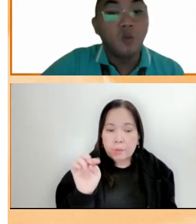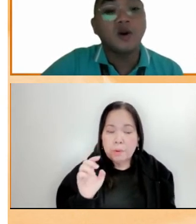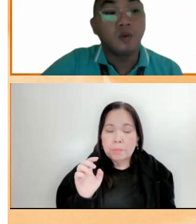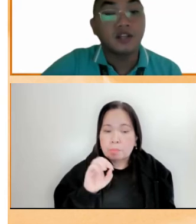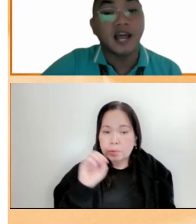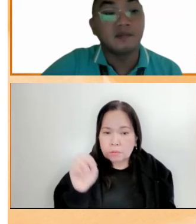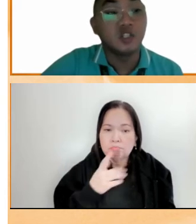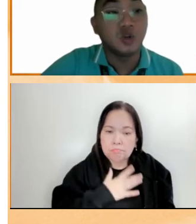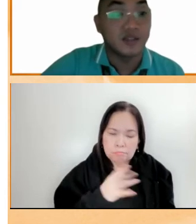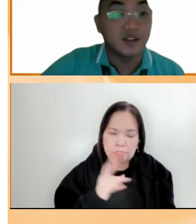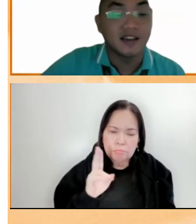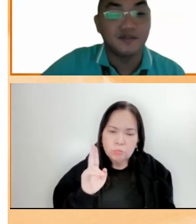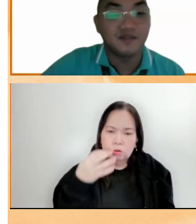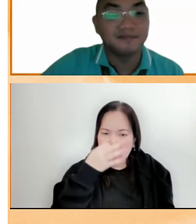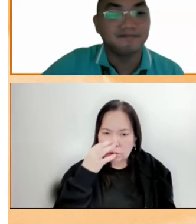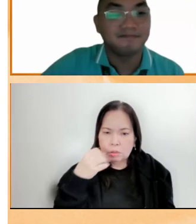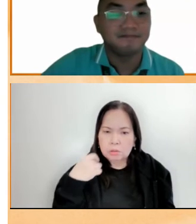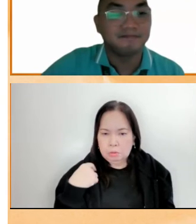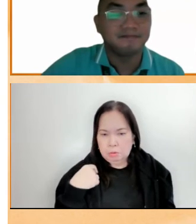drugs one or more times during their life.